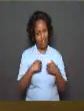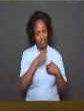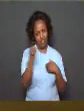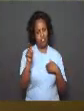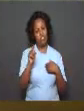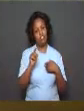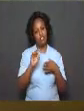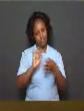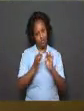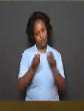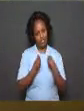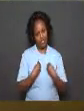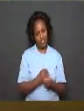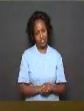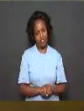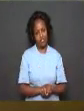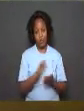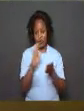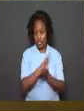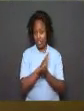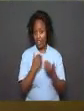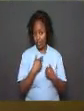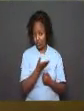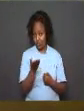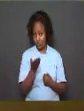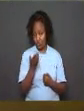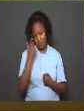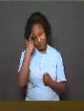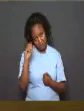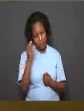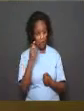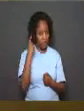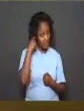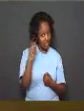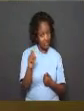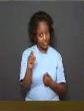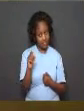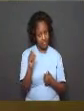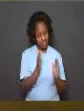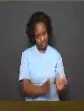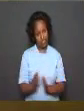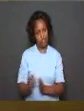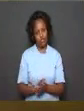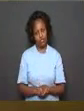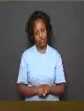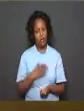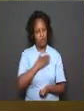terms, students. Do you have a piece of paper and a pen or pencil